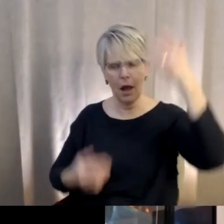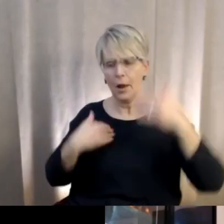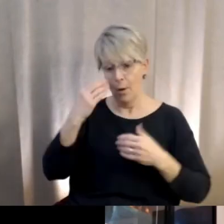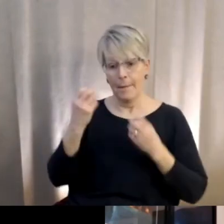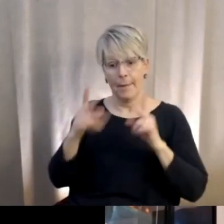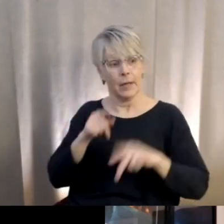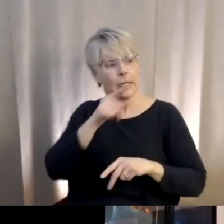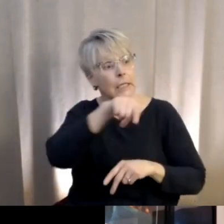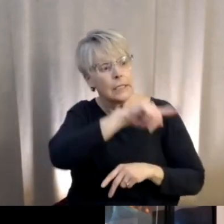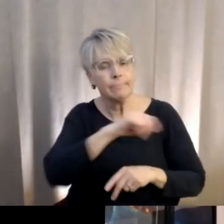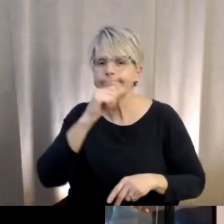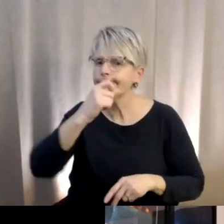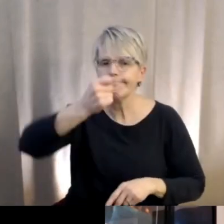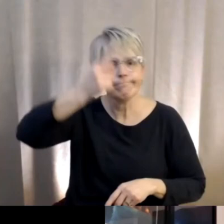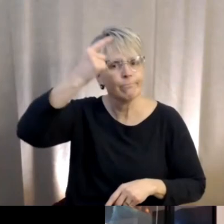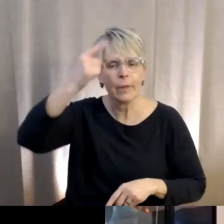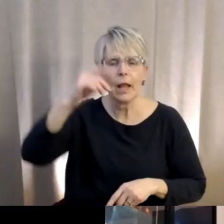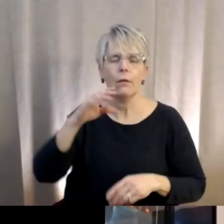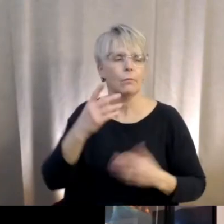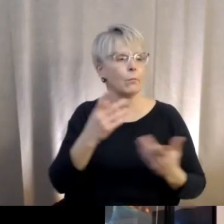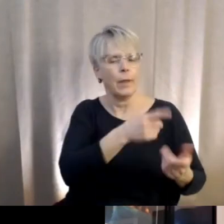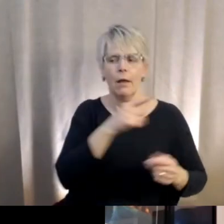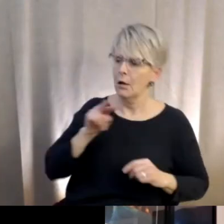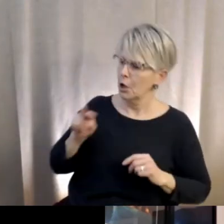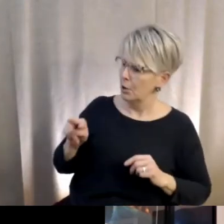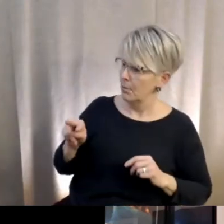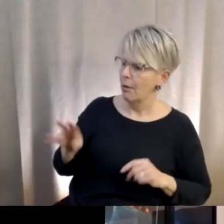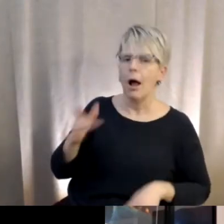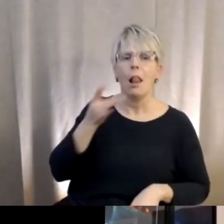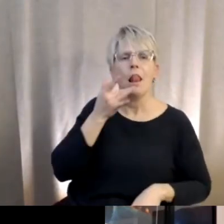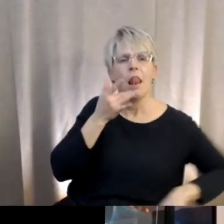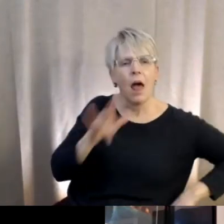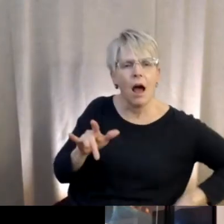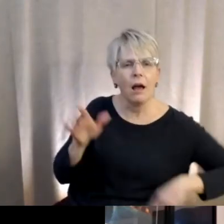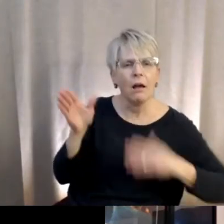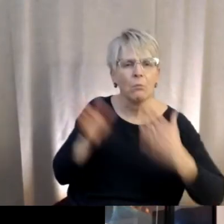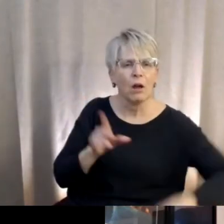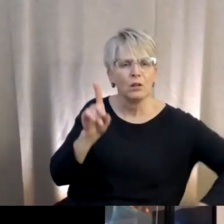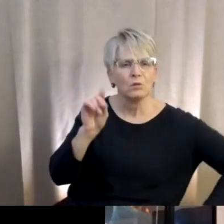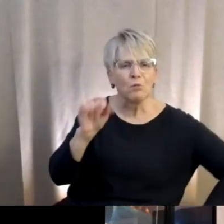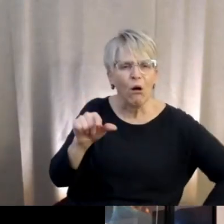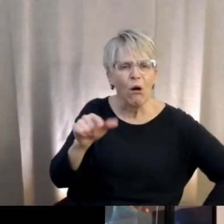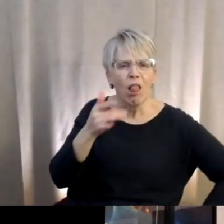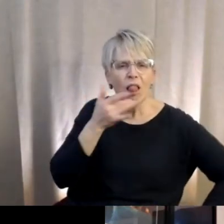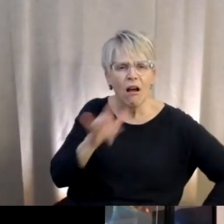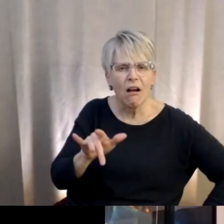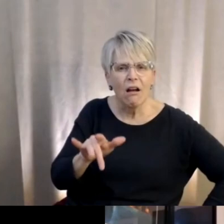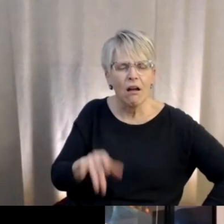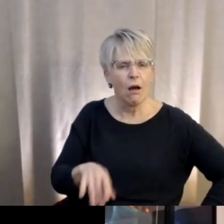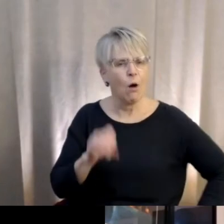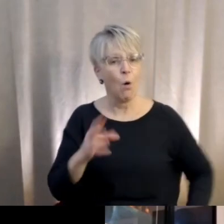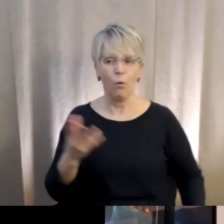that don't understand too much except, oh, that person's lucky to be able to bring their dog with them. Or, oh, that dog's a